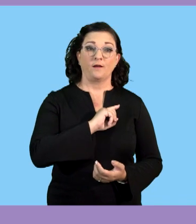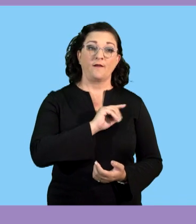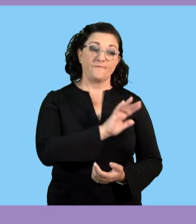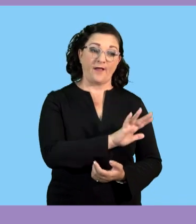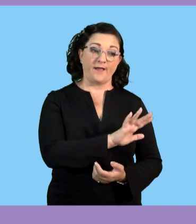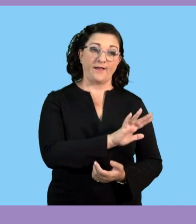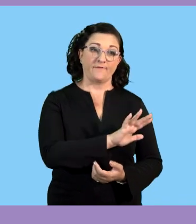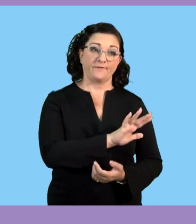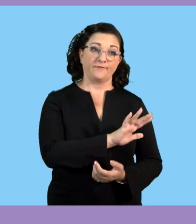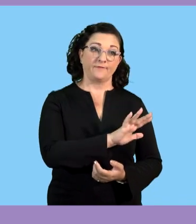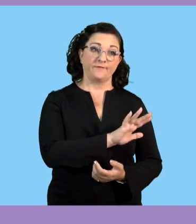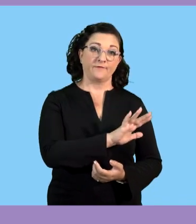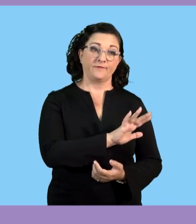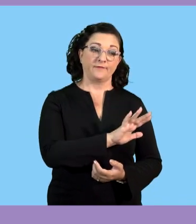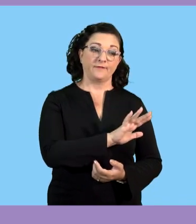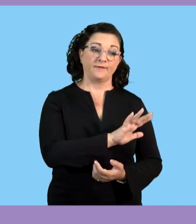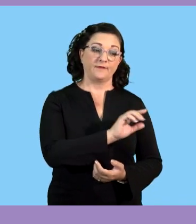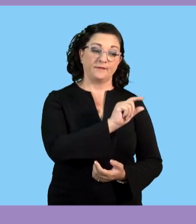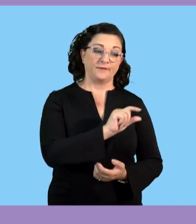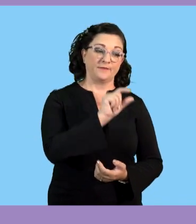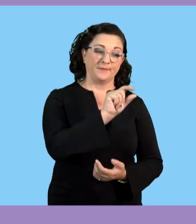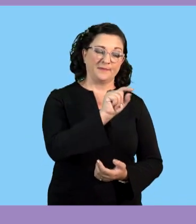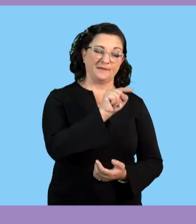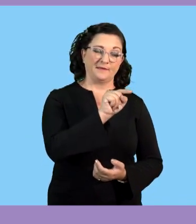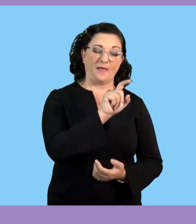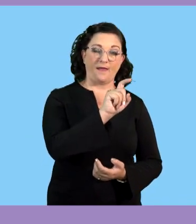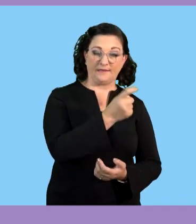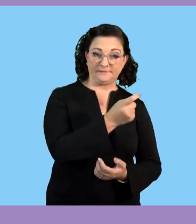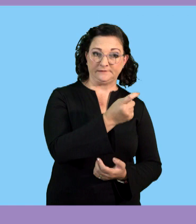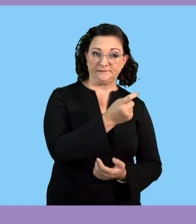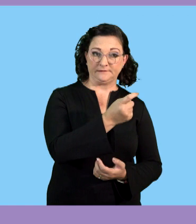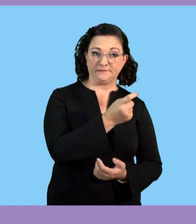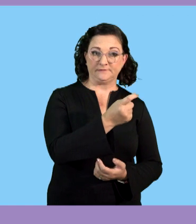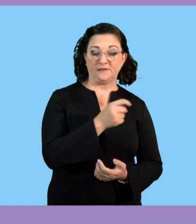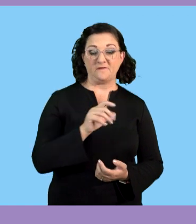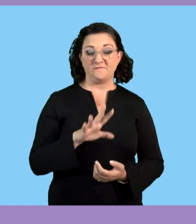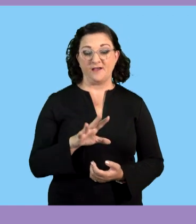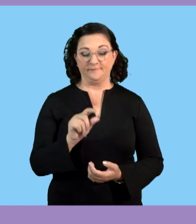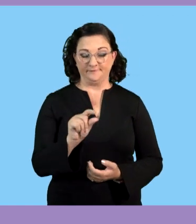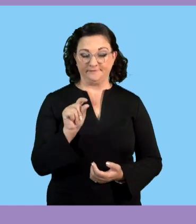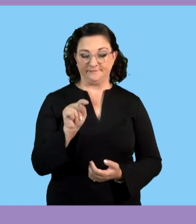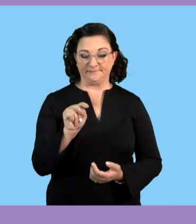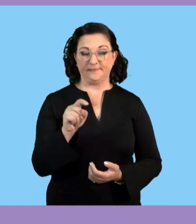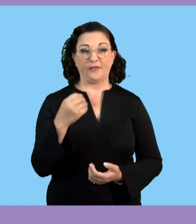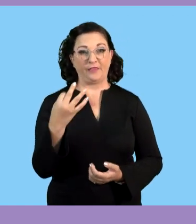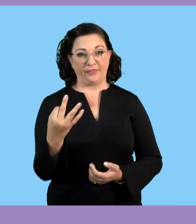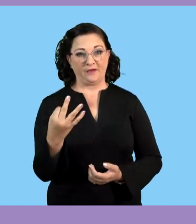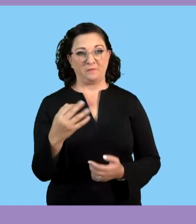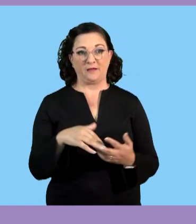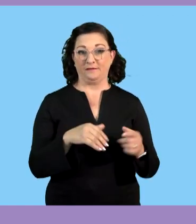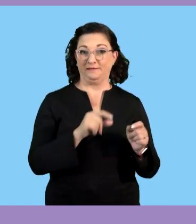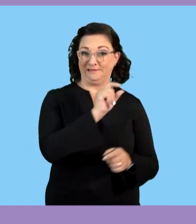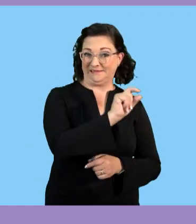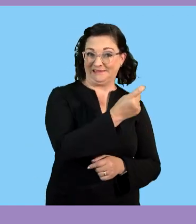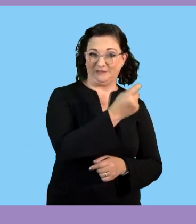5 exponent x, exponent number that we don't know, is equals to 5 exponent 3. So that number that we don't